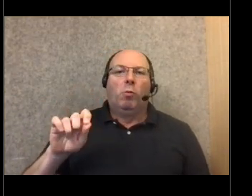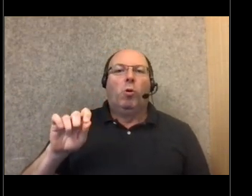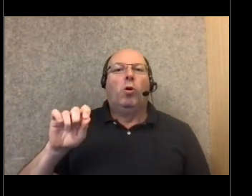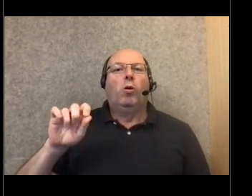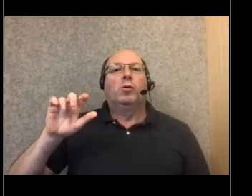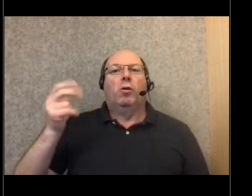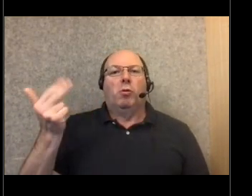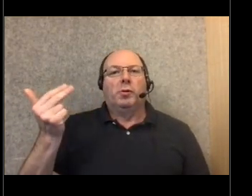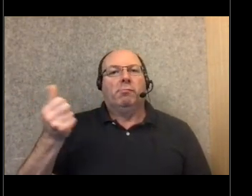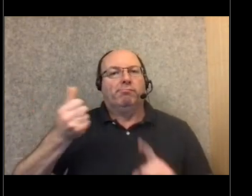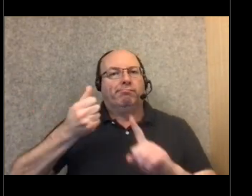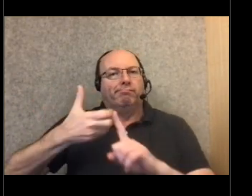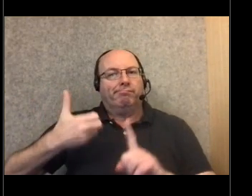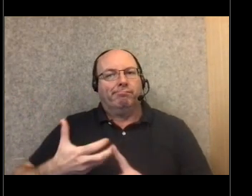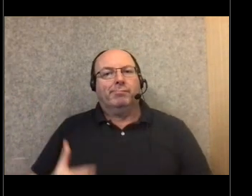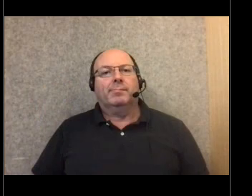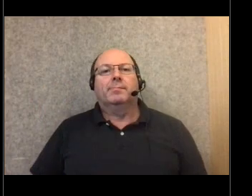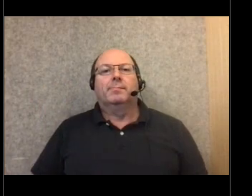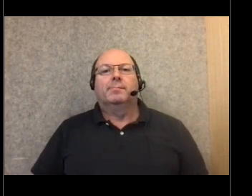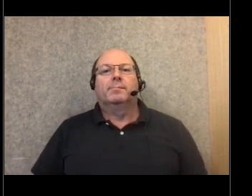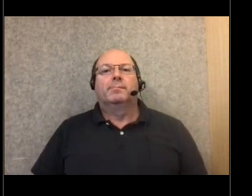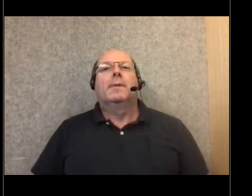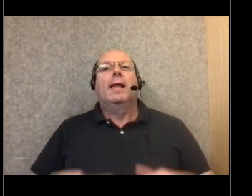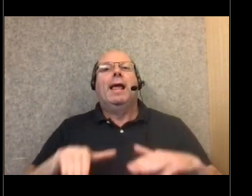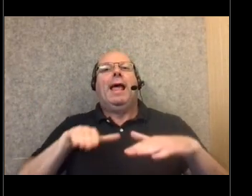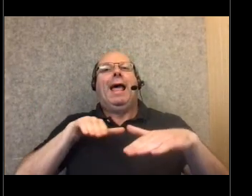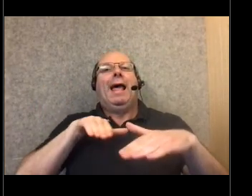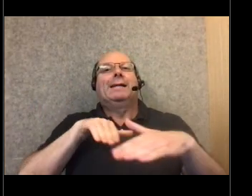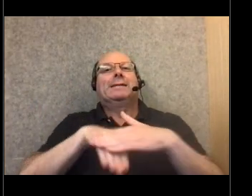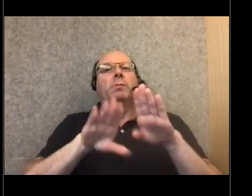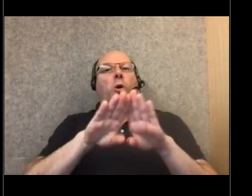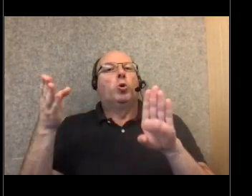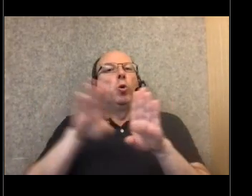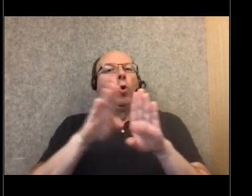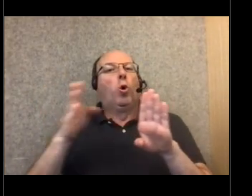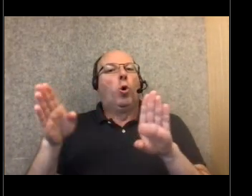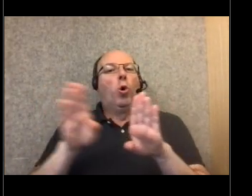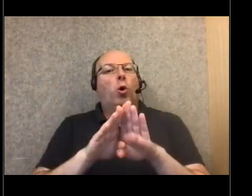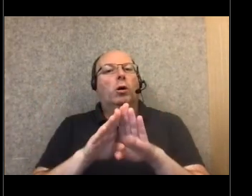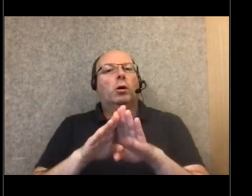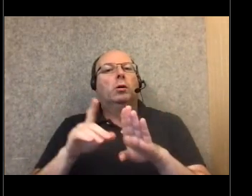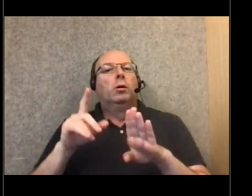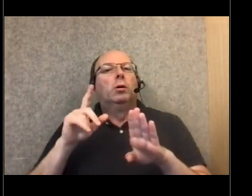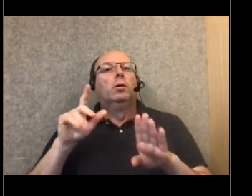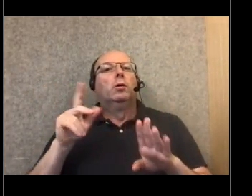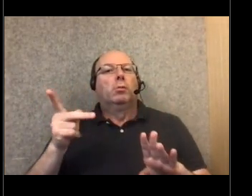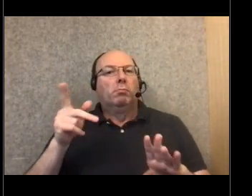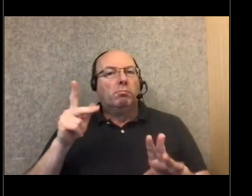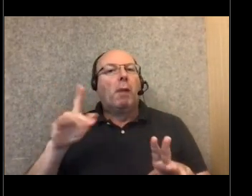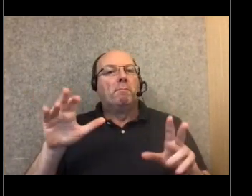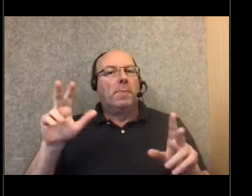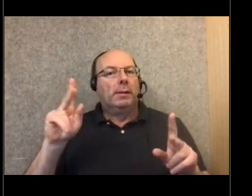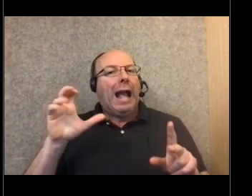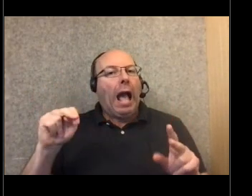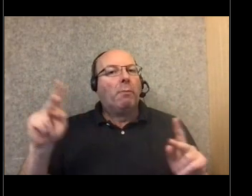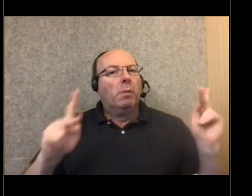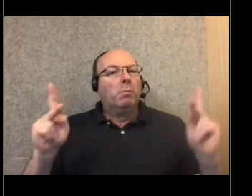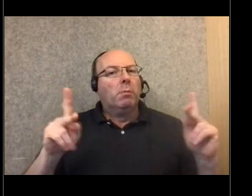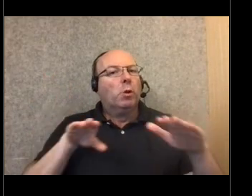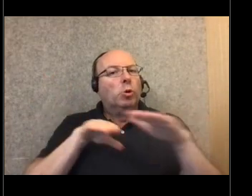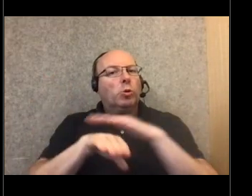4.13. Accessible doors are considered public and common use spaces and must